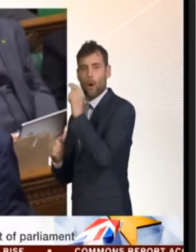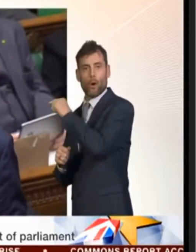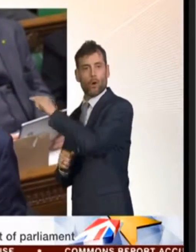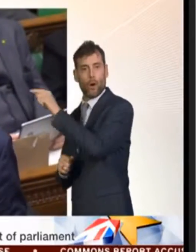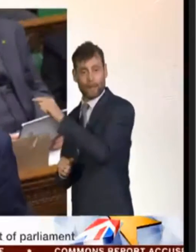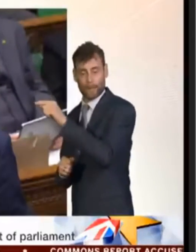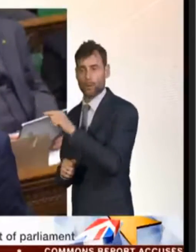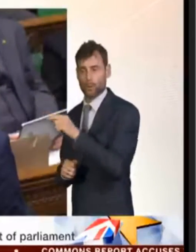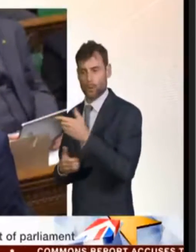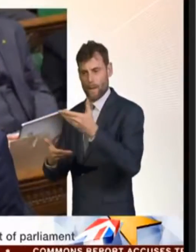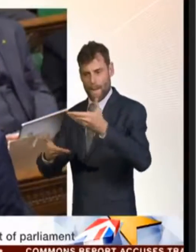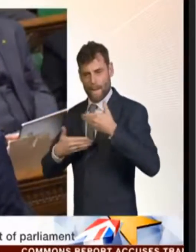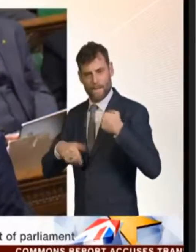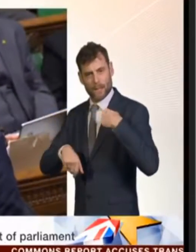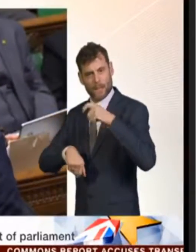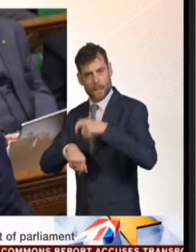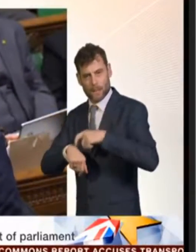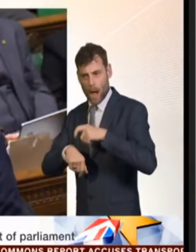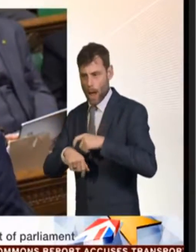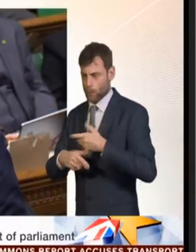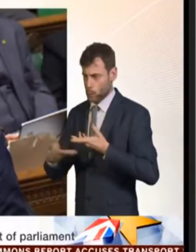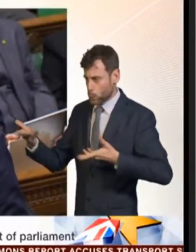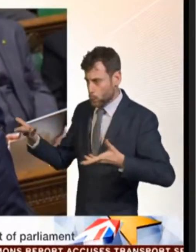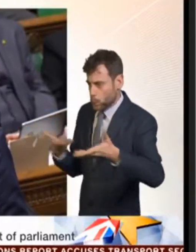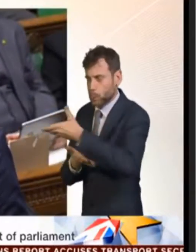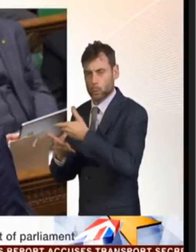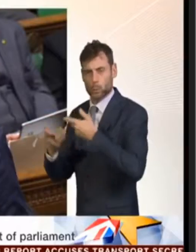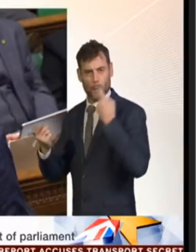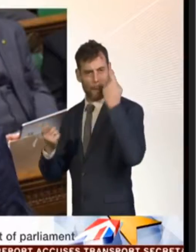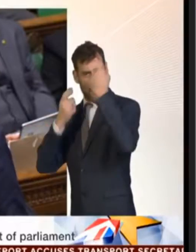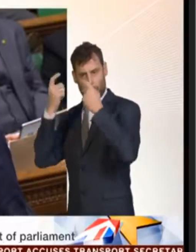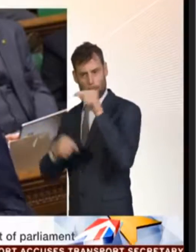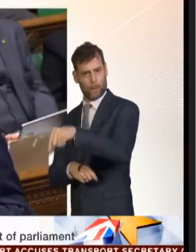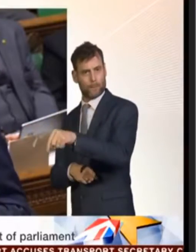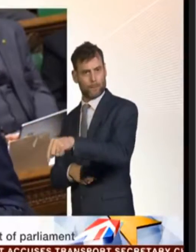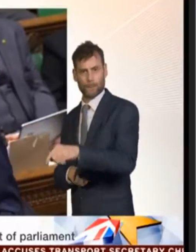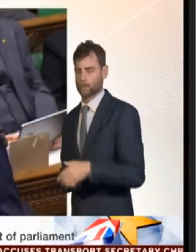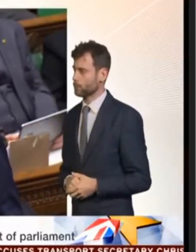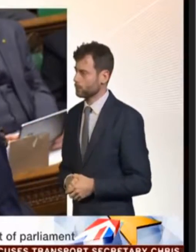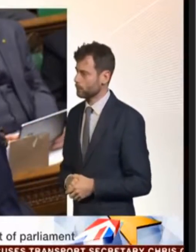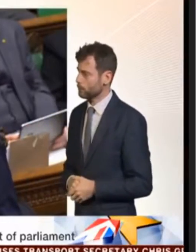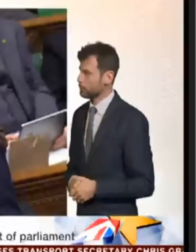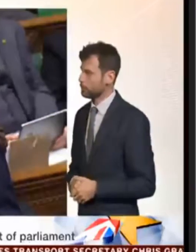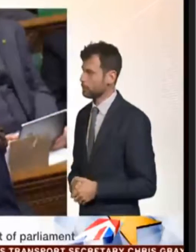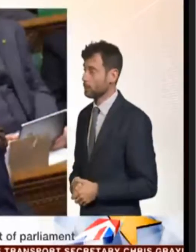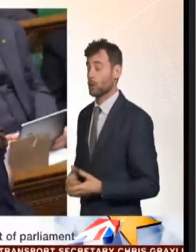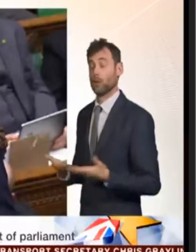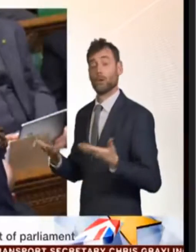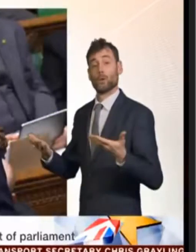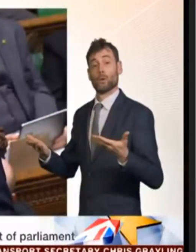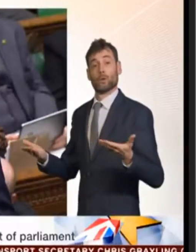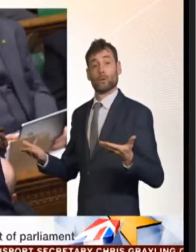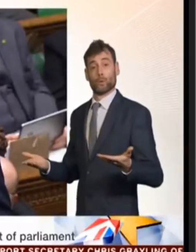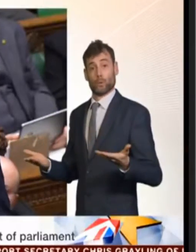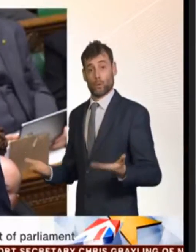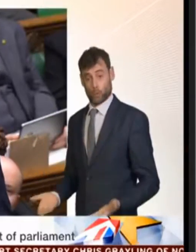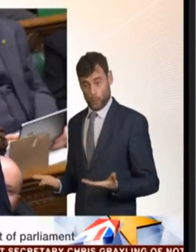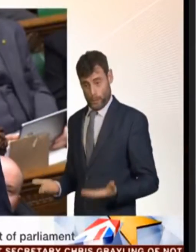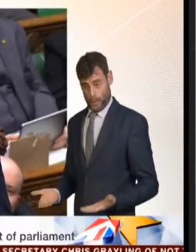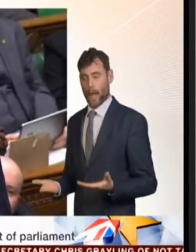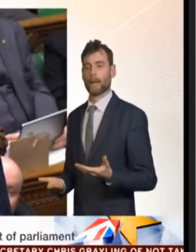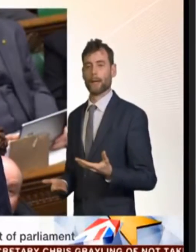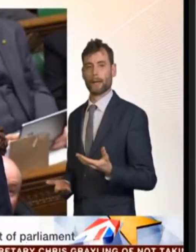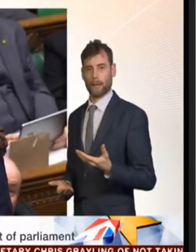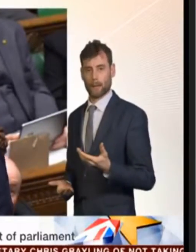ample time to consider the response to the original application. Mr. Speaker, later today, we